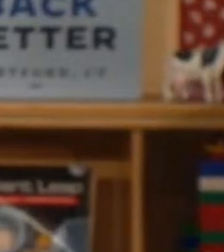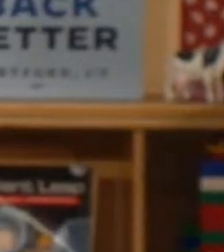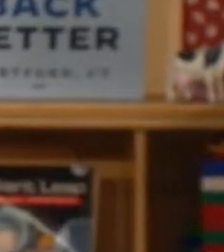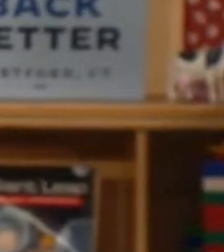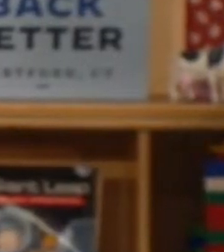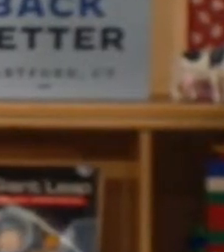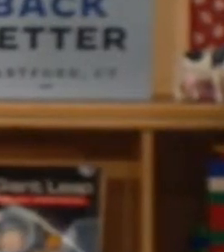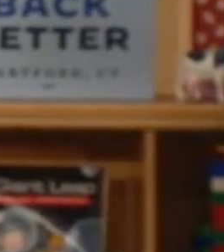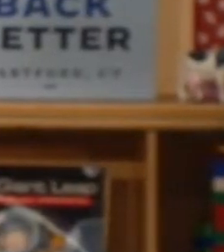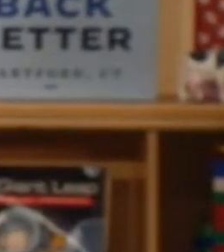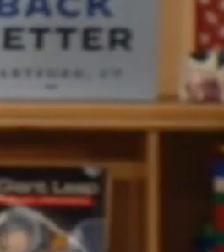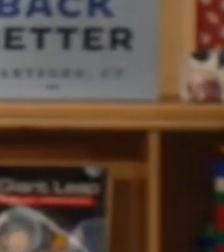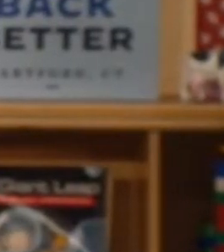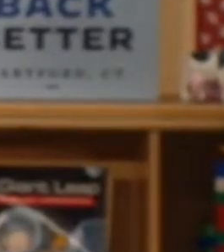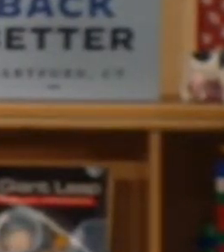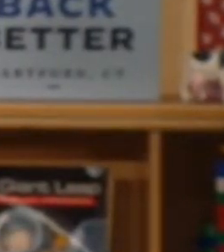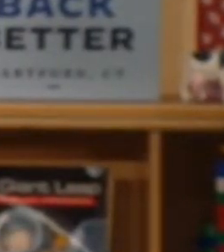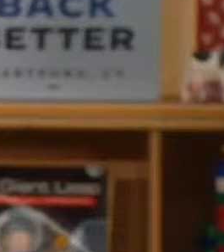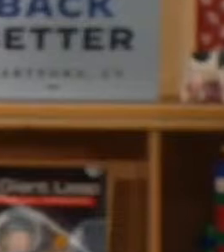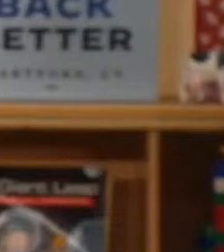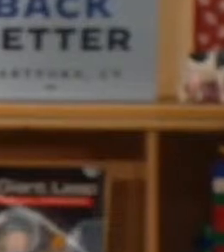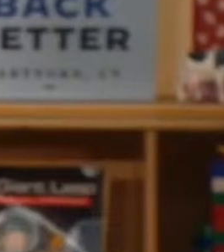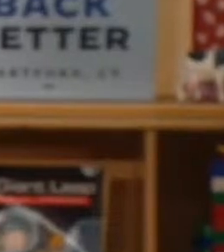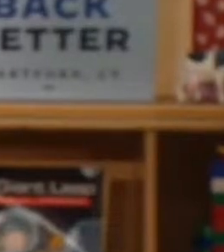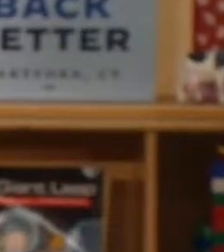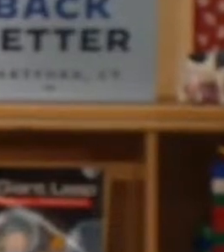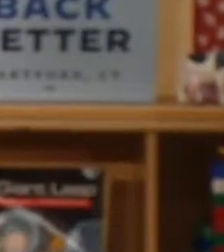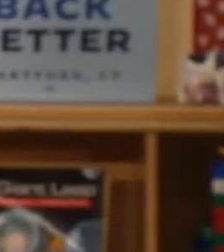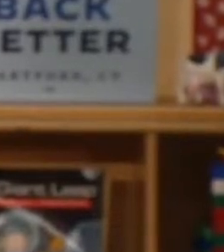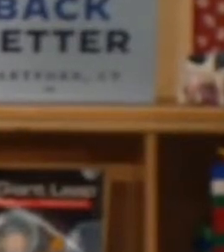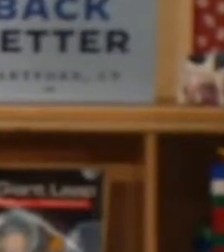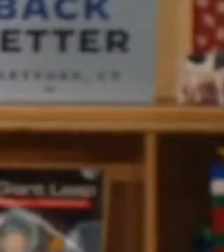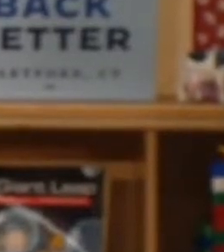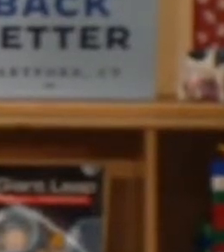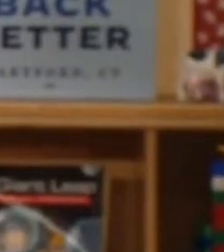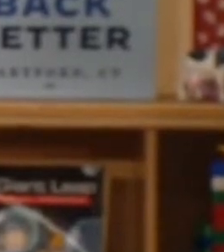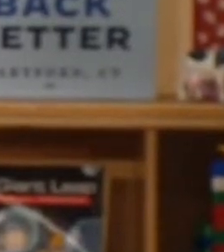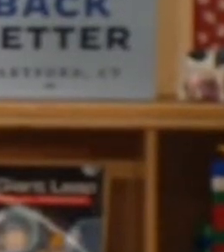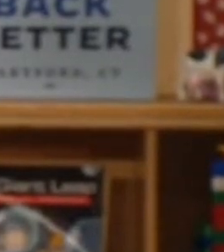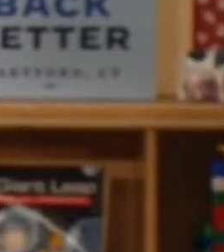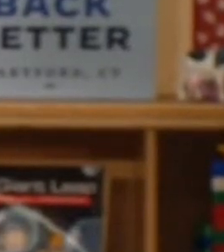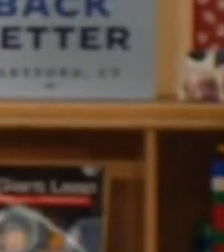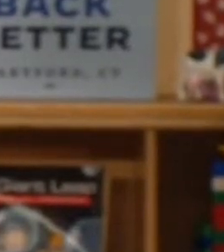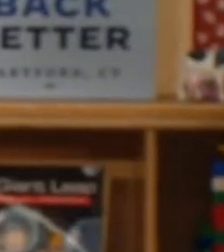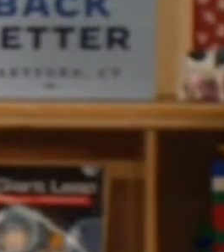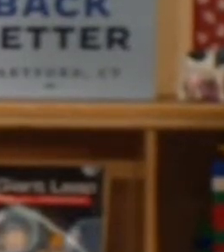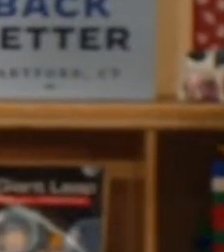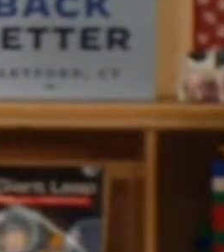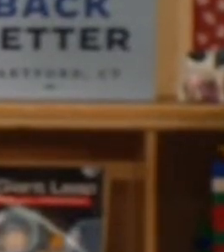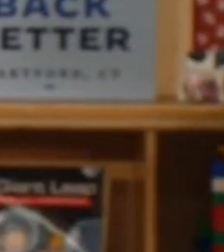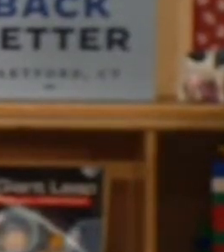done, but I also have proposed this free community college, like you've done here in the state of Connecticut,